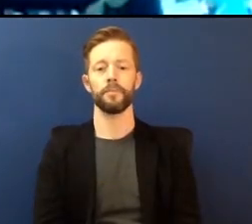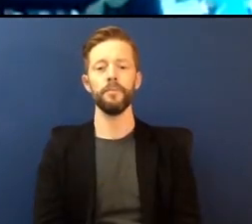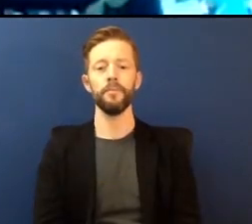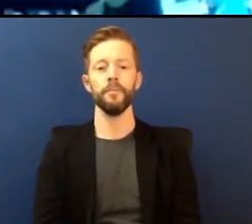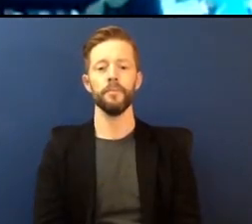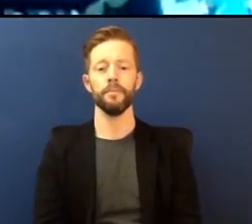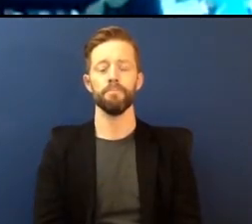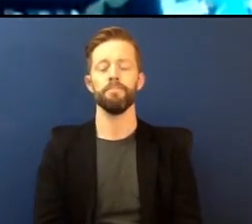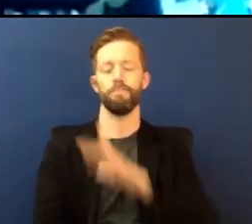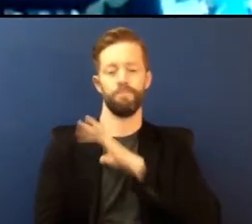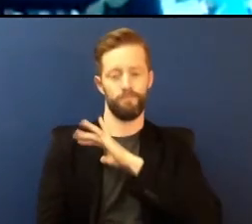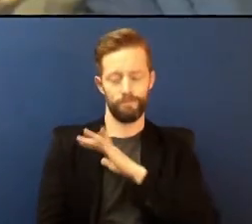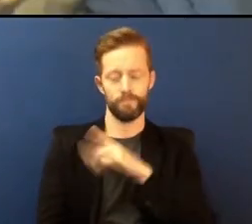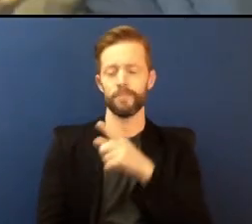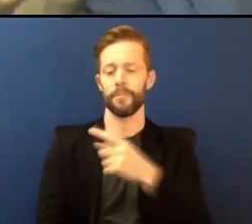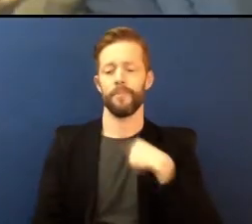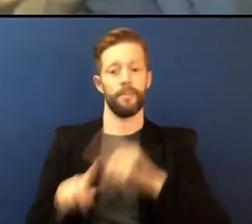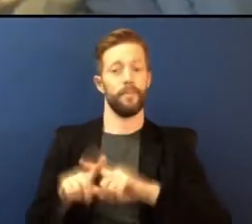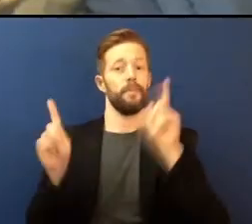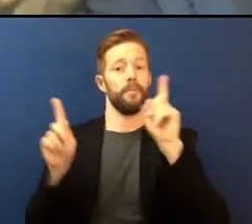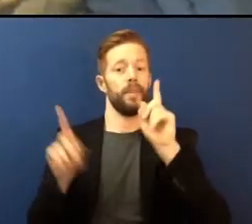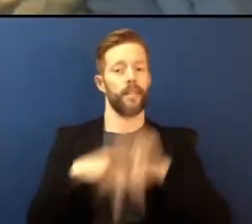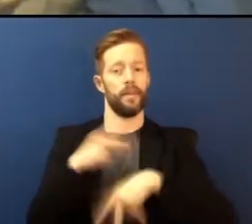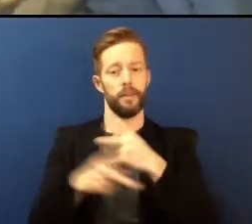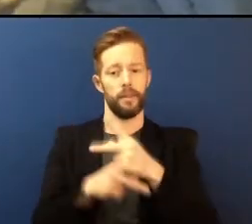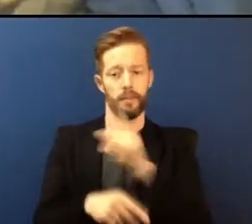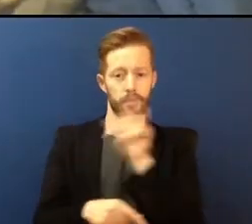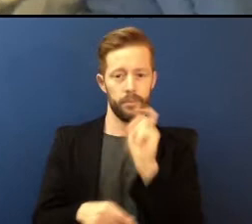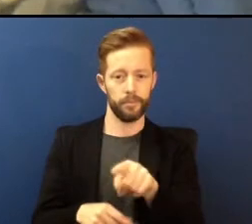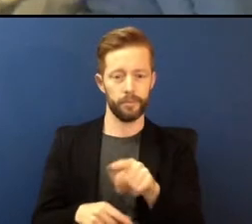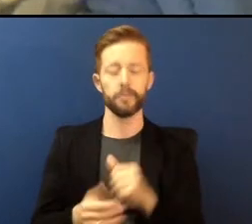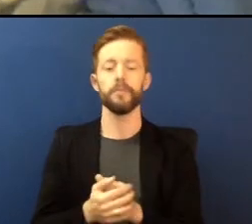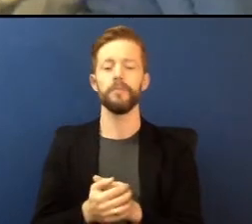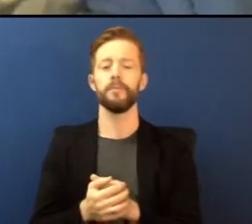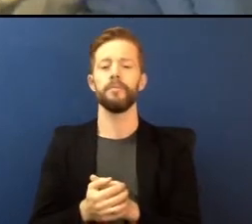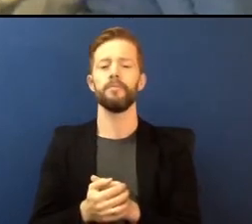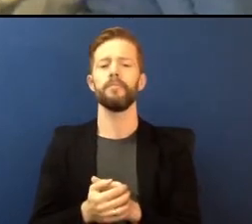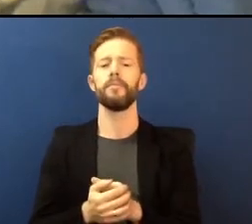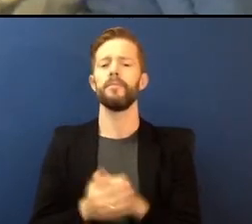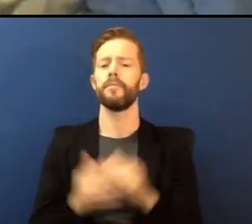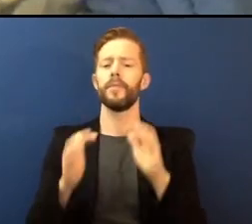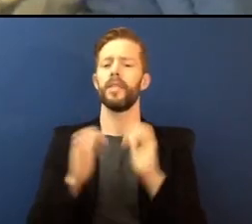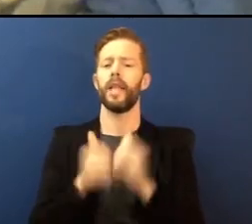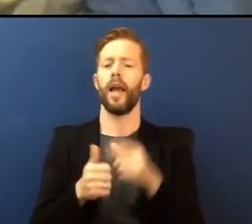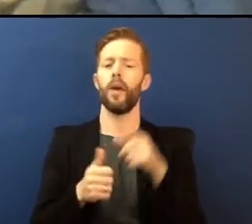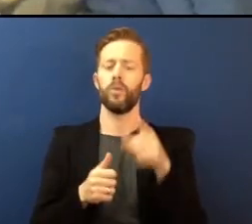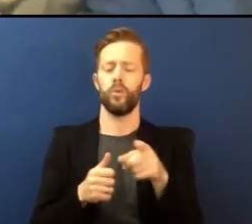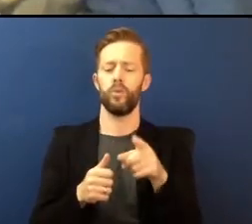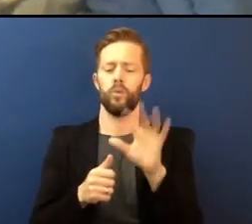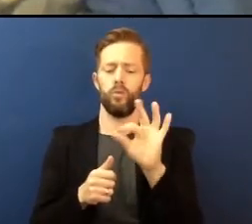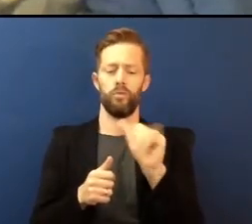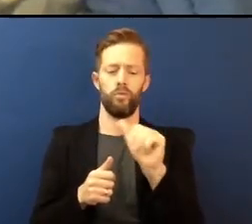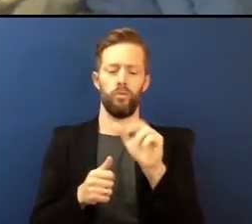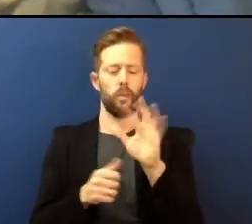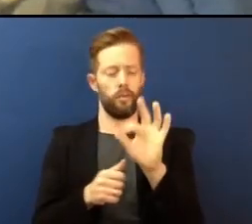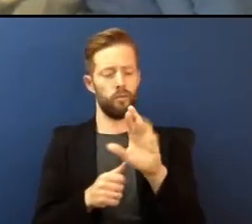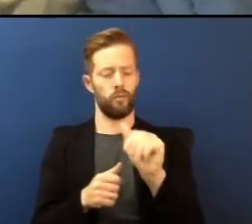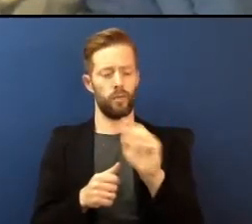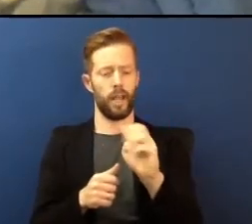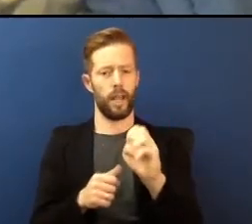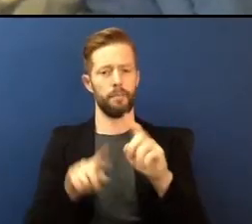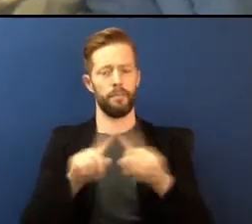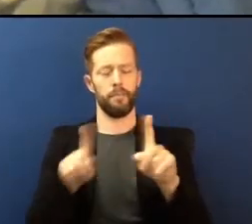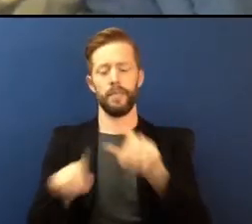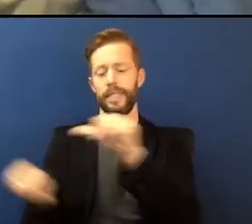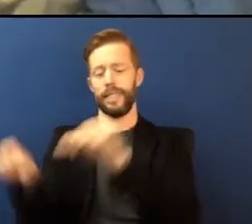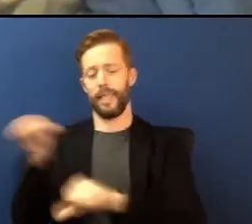world. Super. I ask this, a very different kind of question, Daryl. How do you frame differently